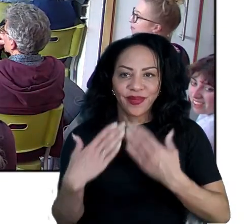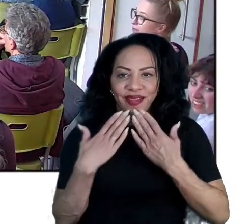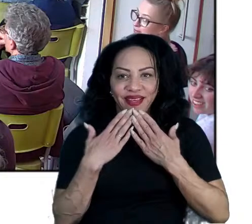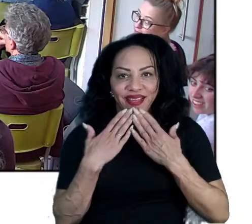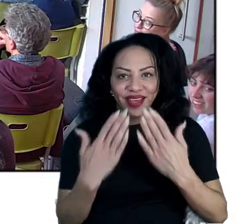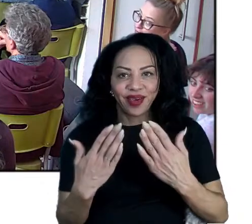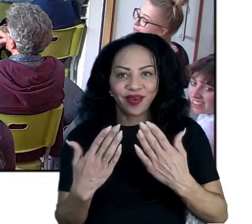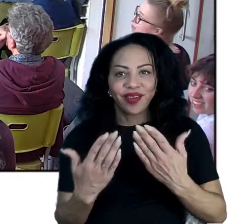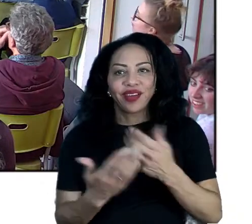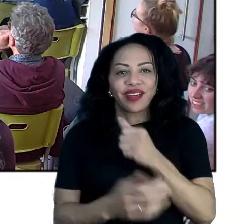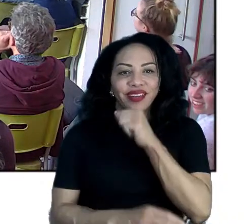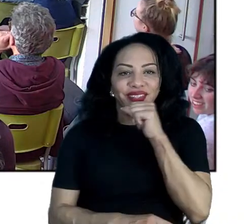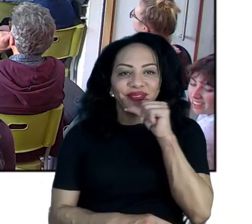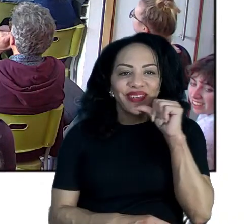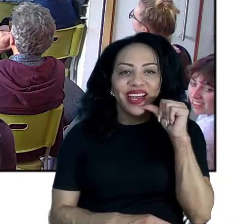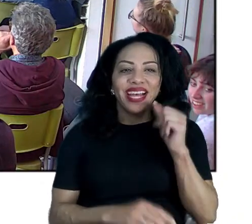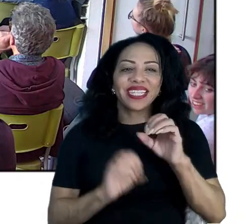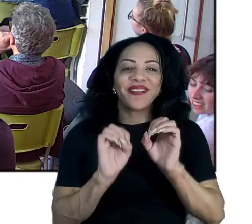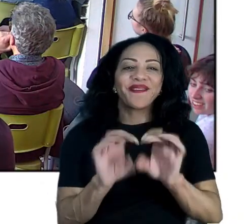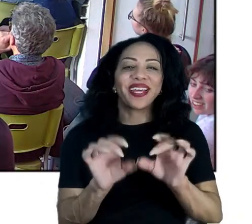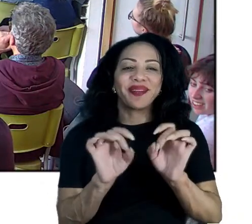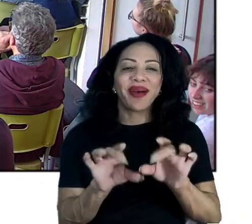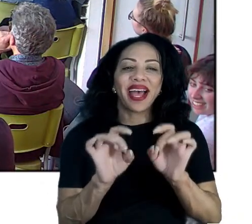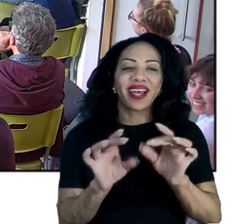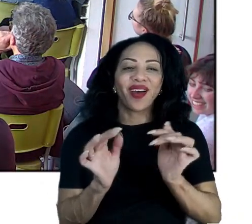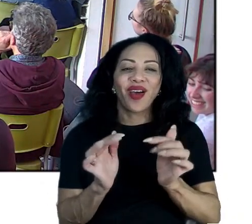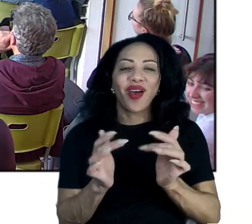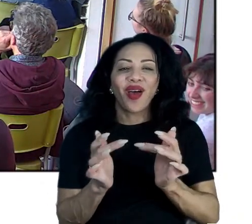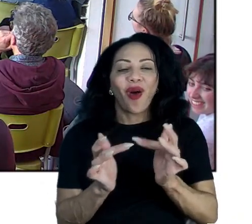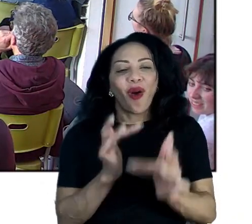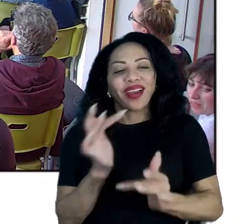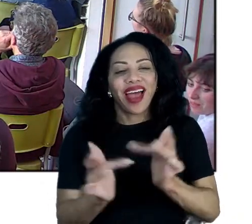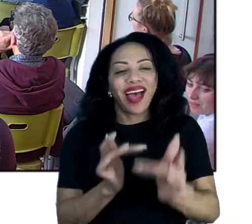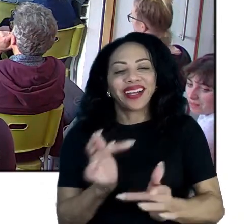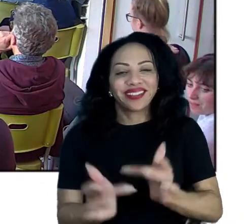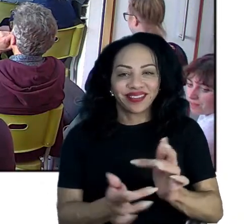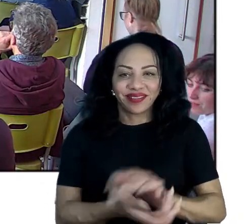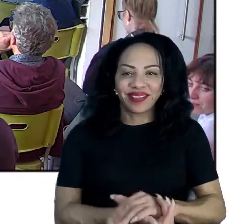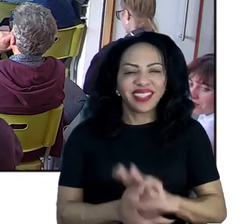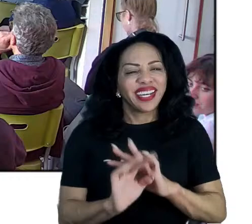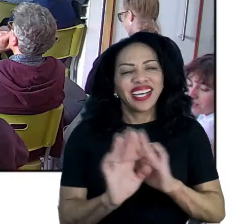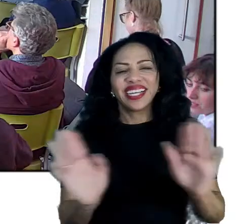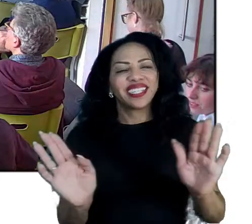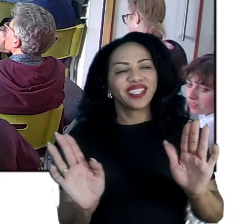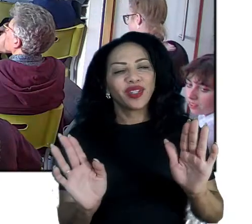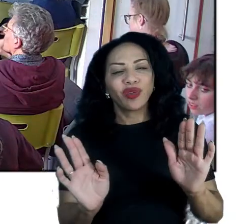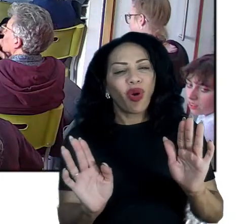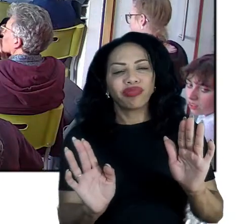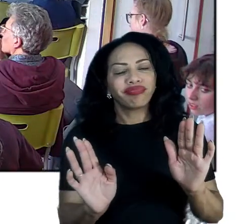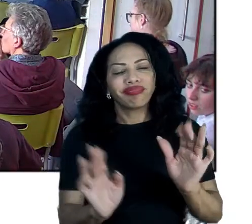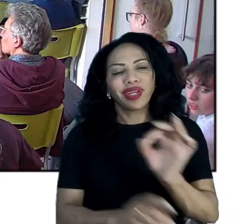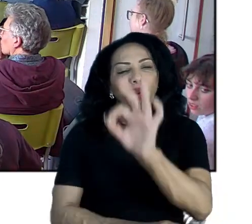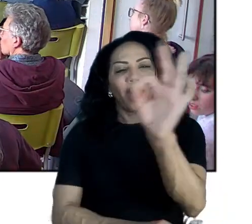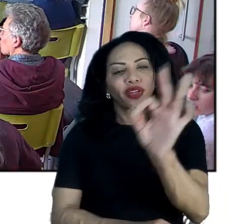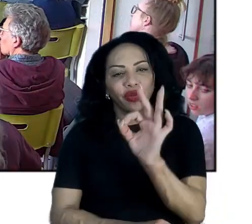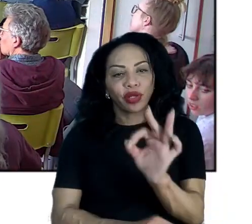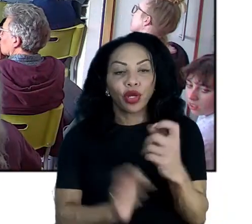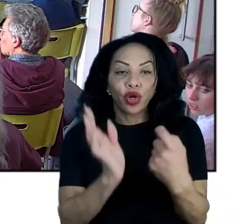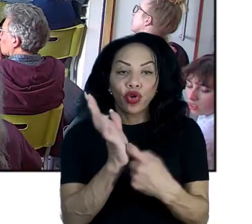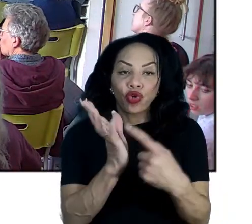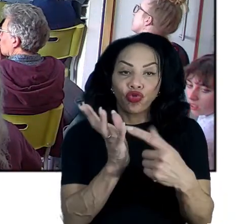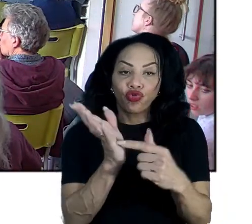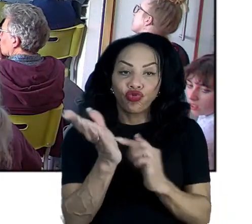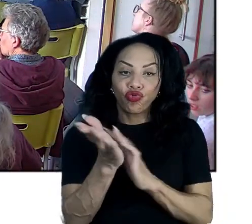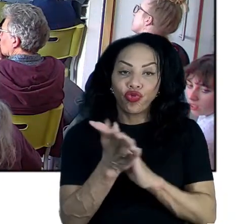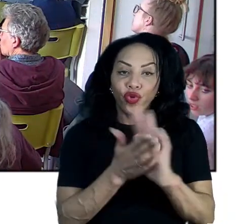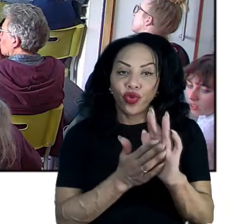nice feedback online from the viewers. This isn't really a question, it's more of a reflection, but Ruth is wondering about ways of